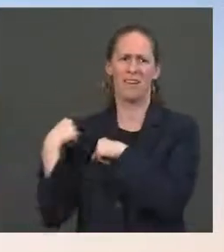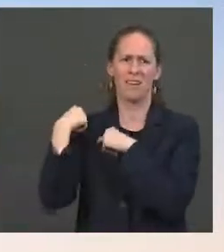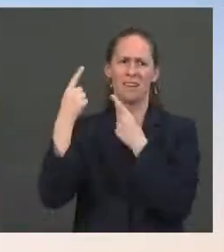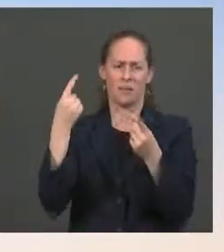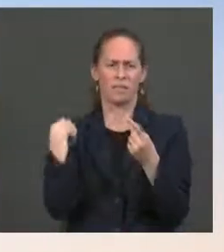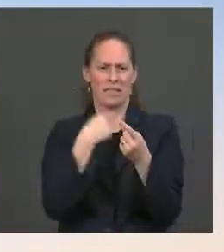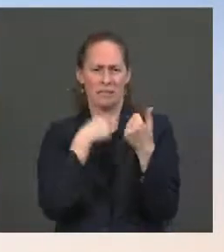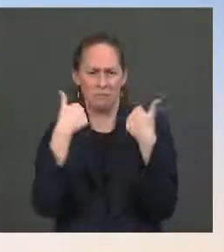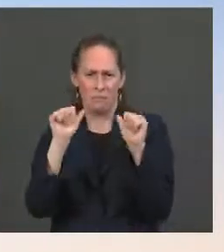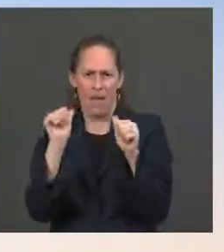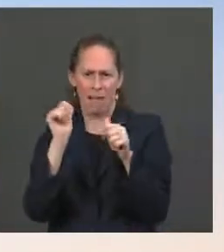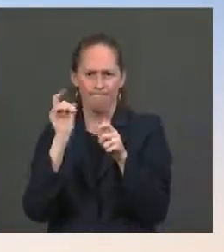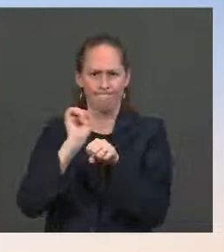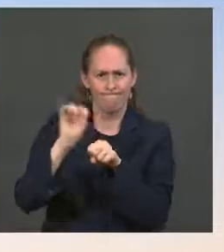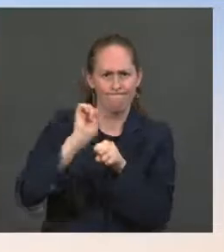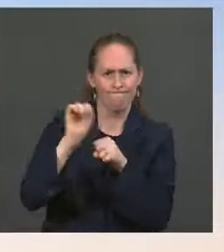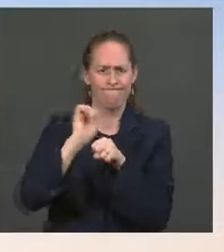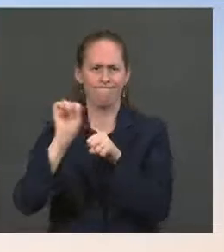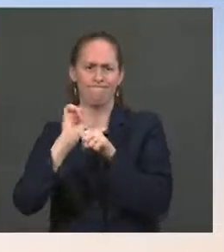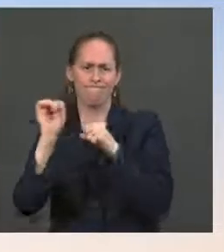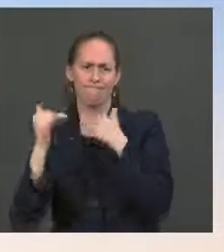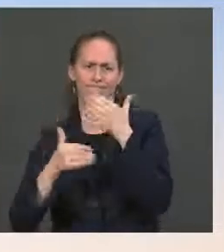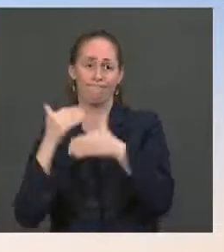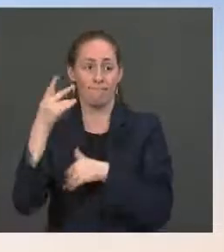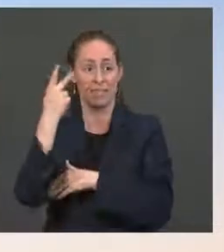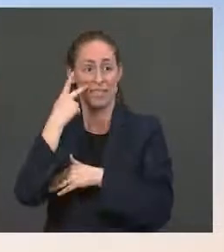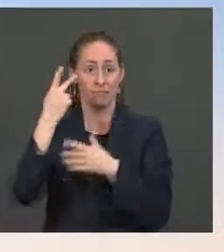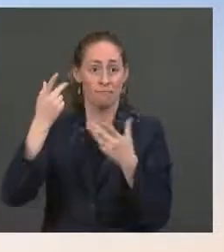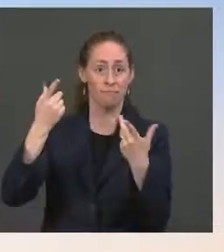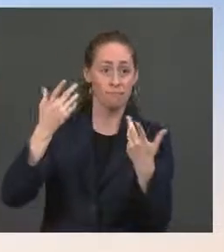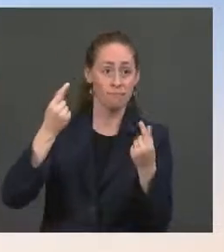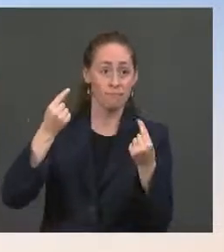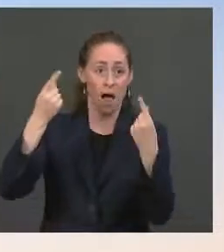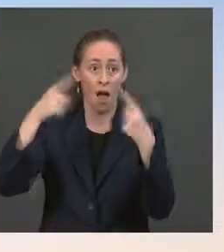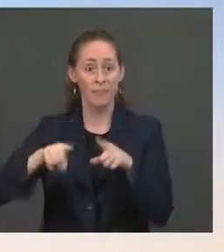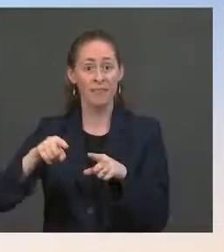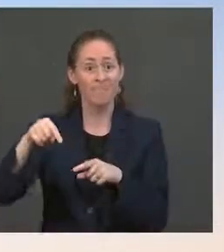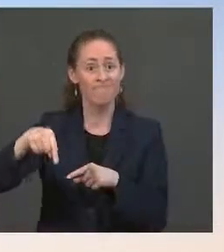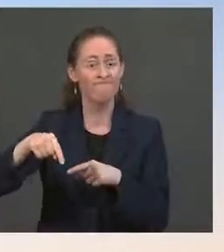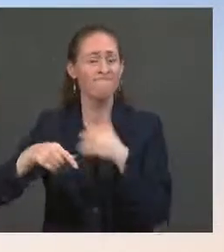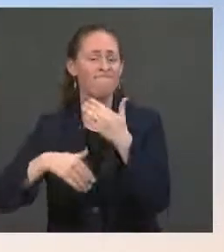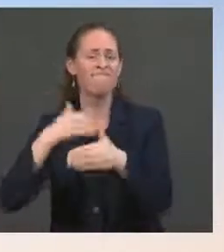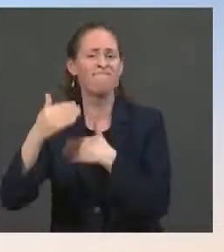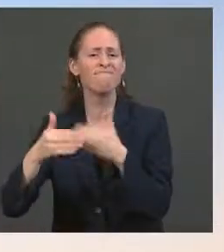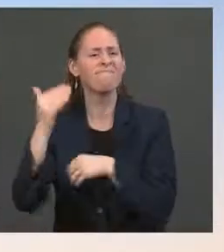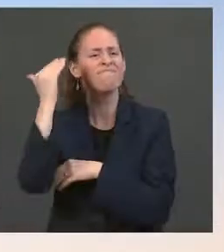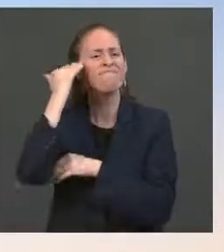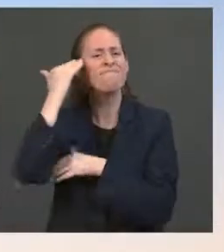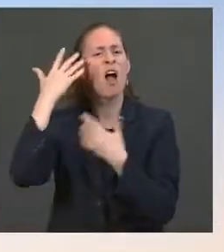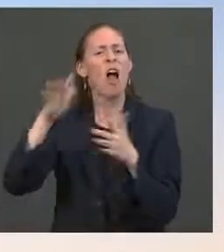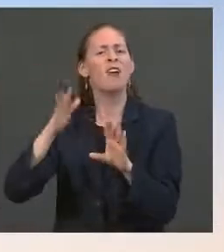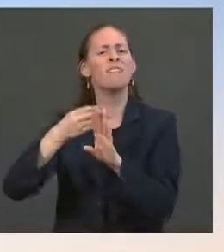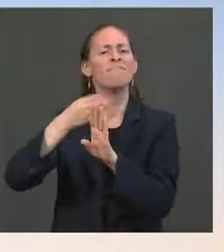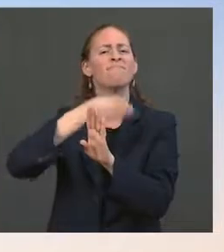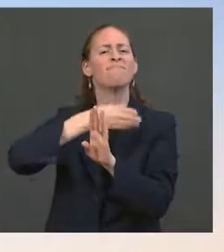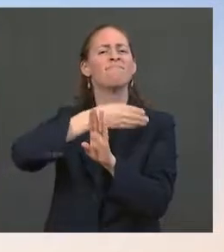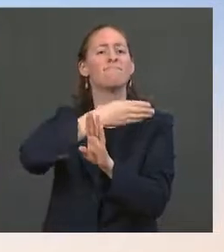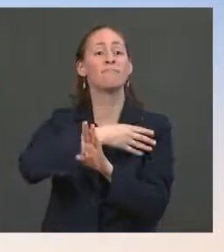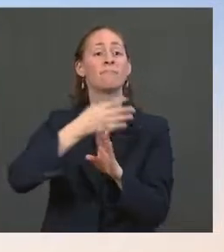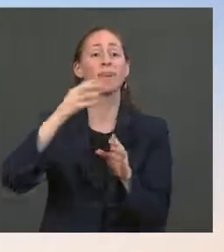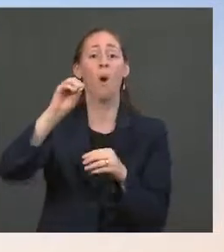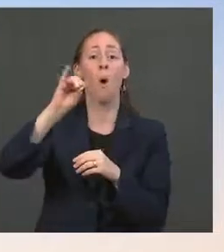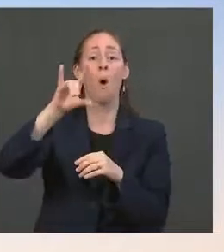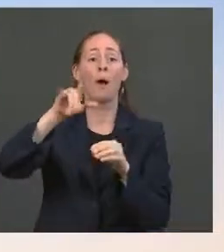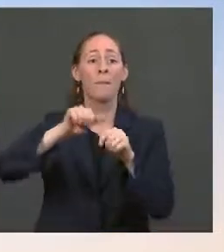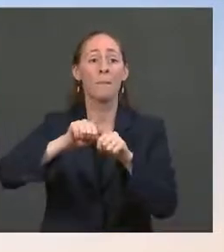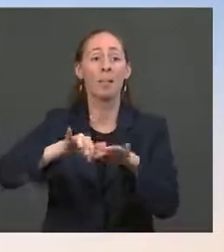remains a priority. I wouldn't say that this changes that. That has been the case before this and will be the case even as we work to